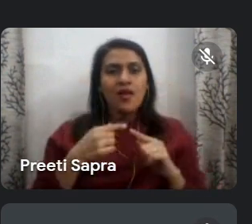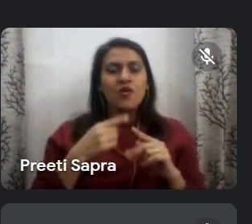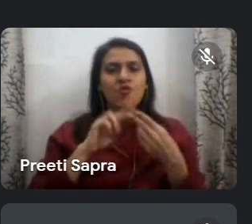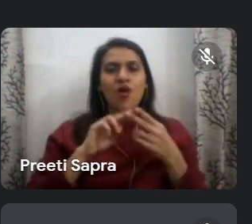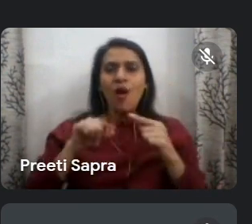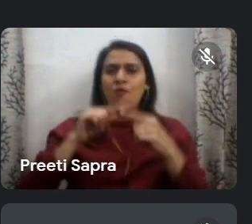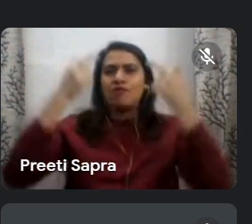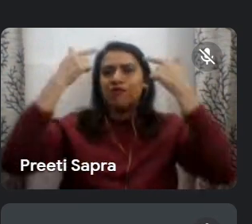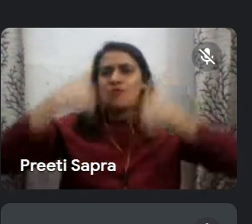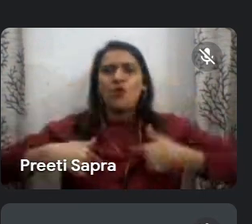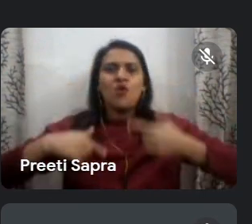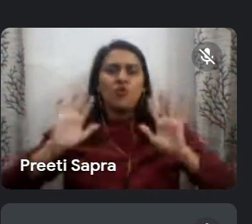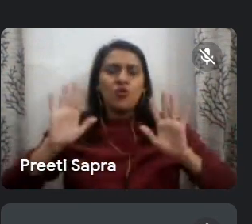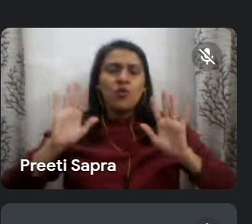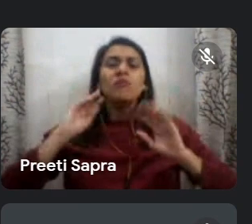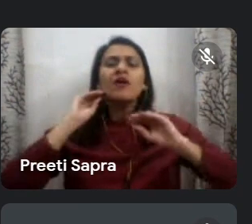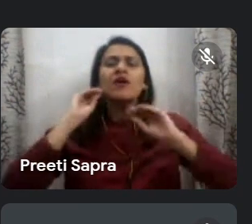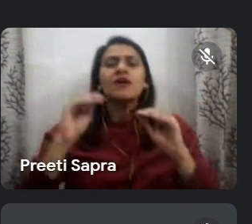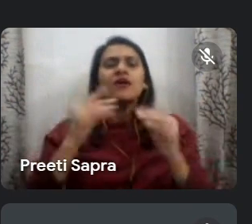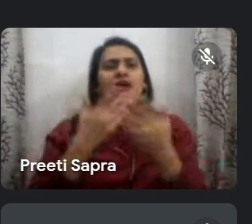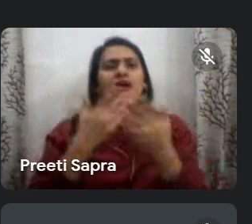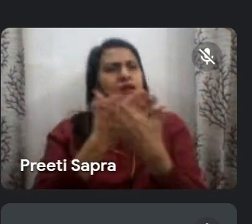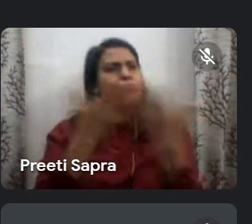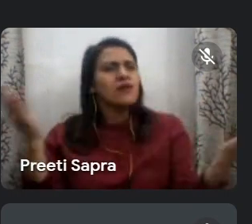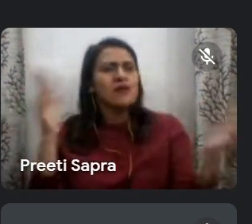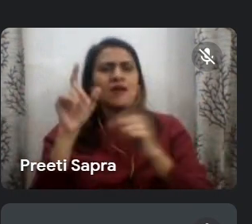myself. So like I have a